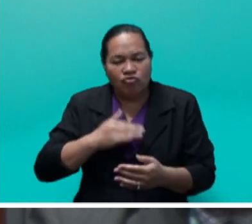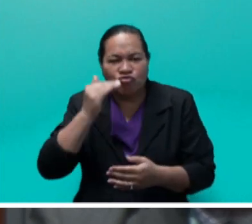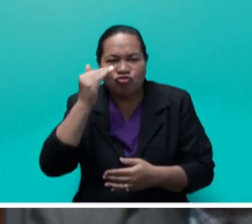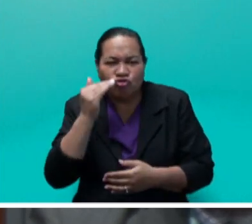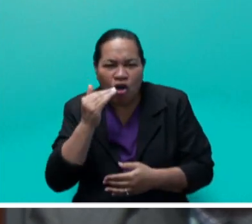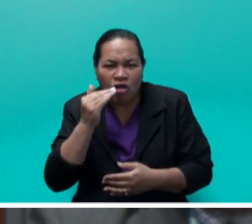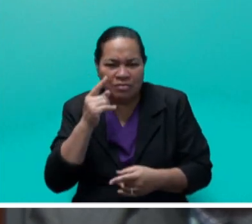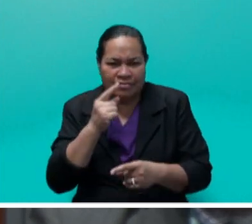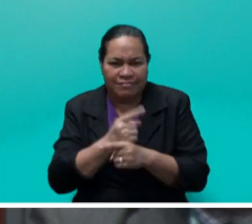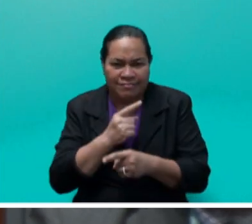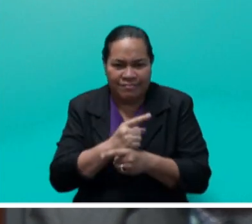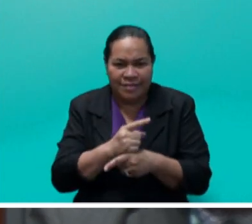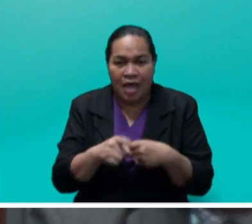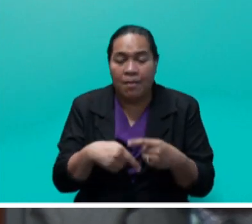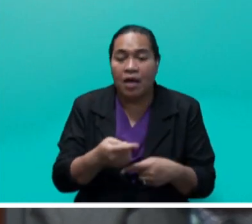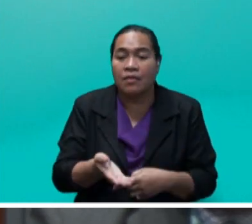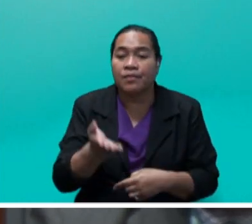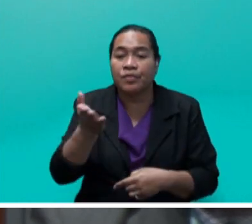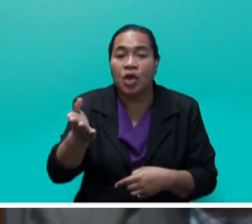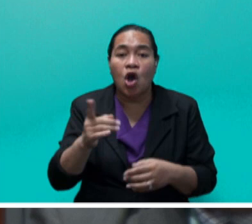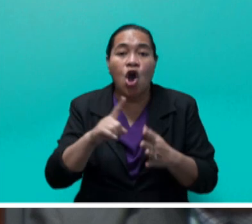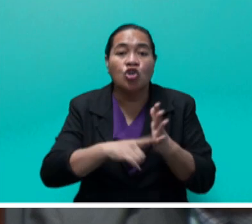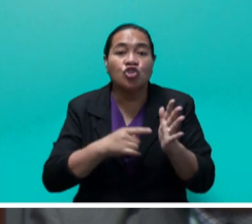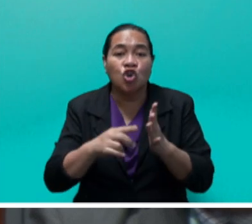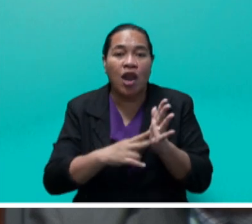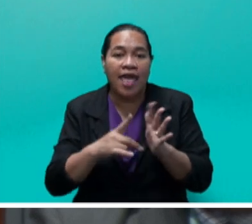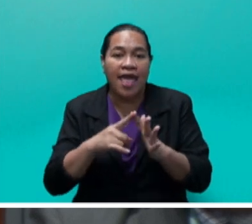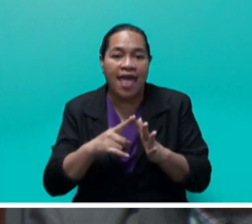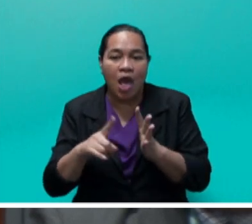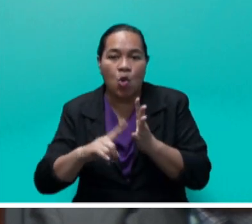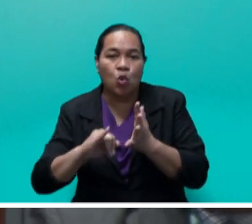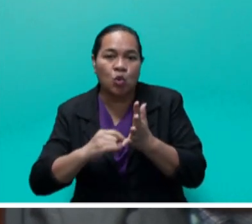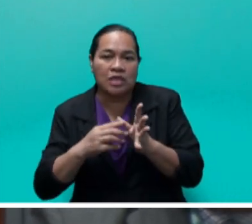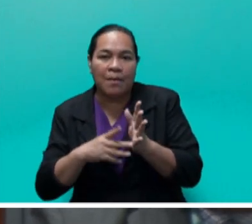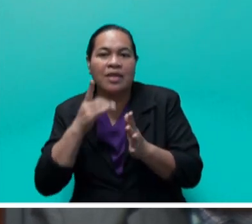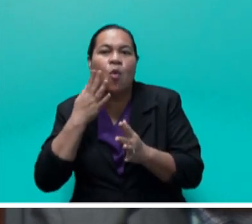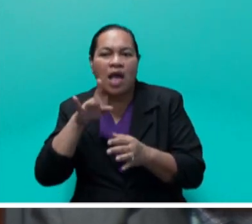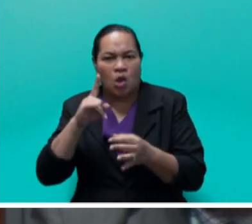moment to address Honourable Chani Usmata's questions across this August House on Monday.